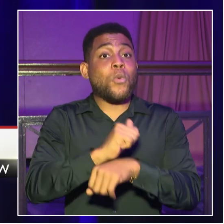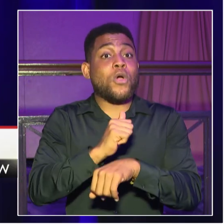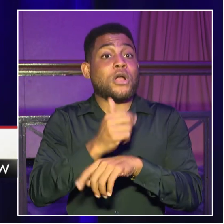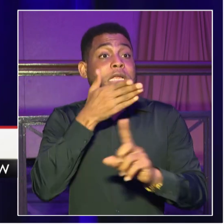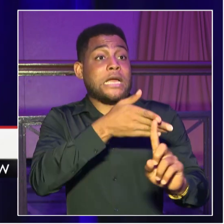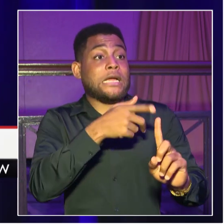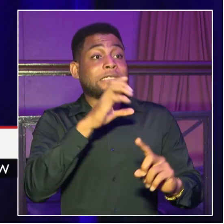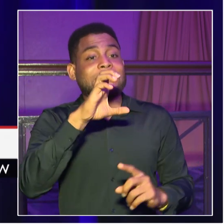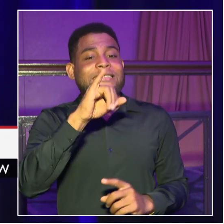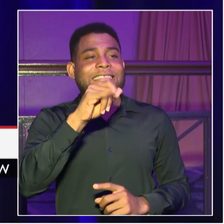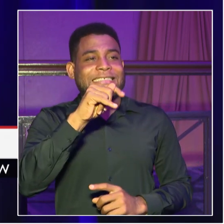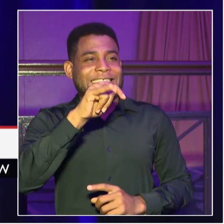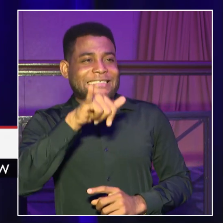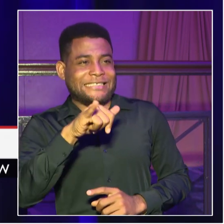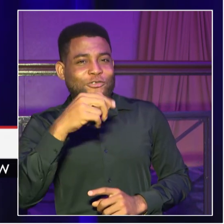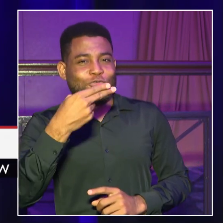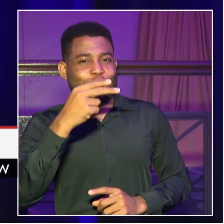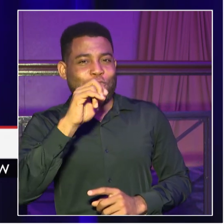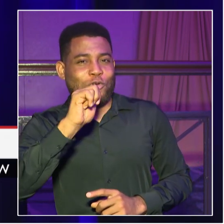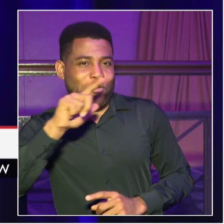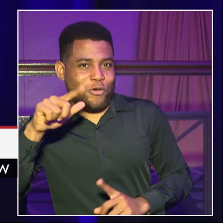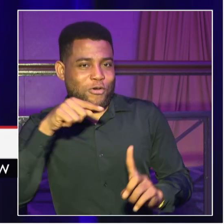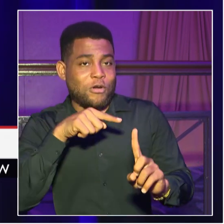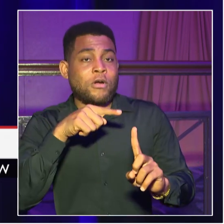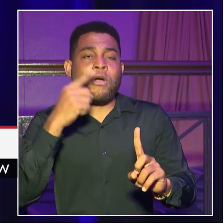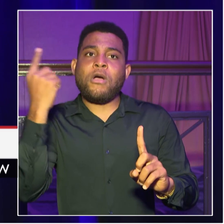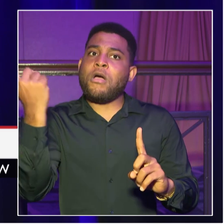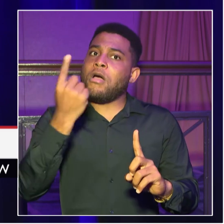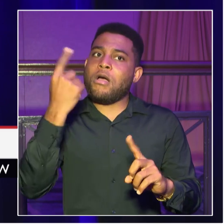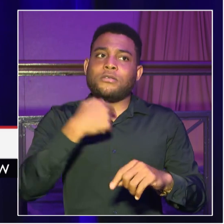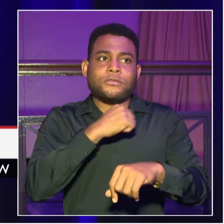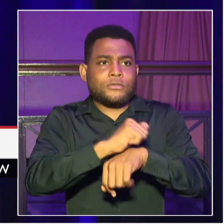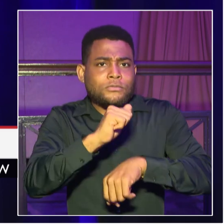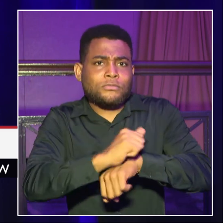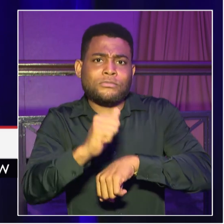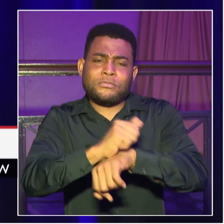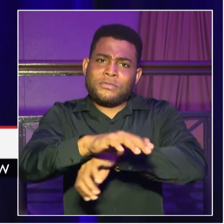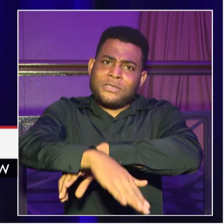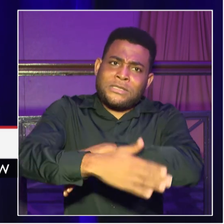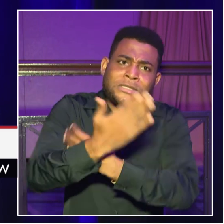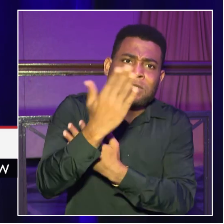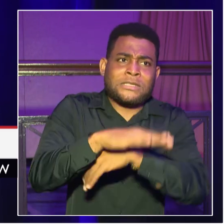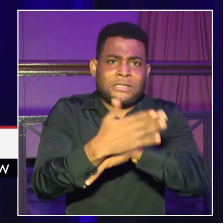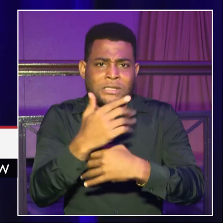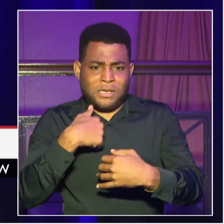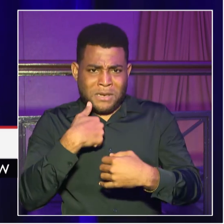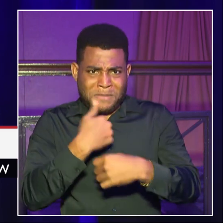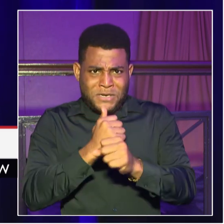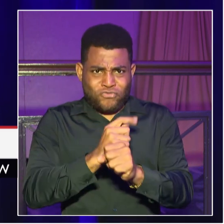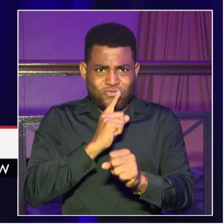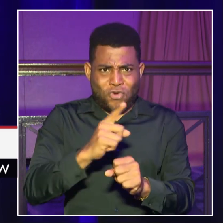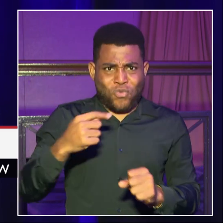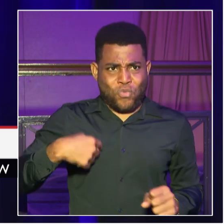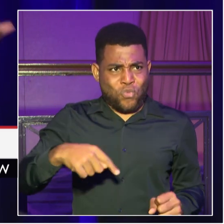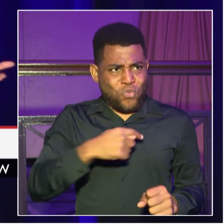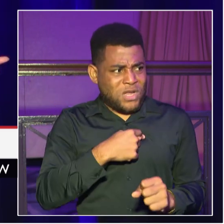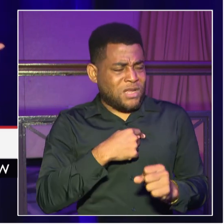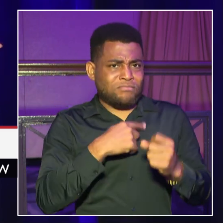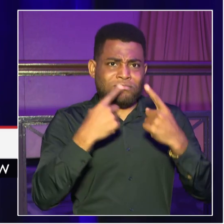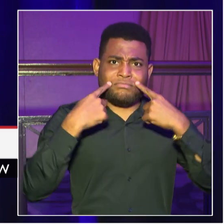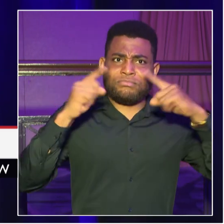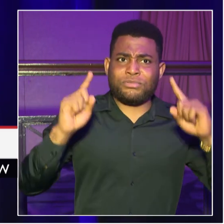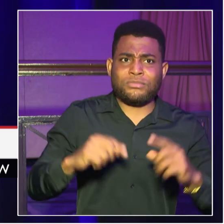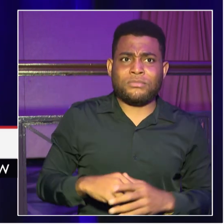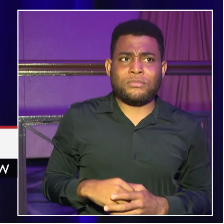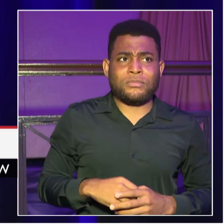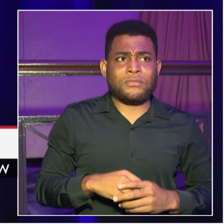we put in place, and I love your segment on sustainability. We were the first lead city in the entire world.